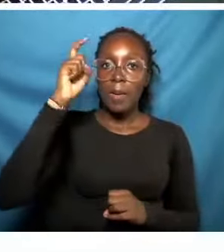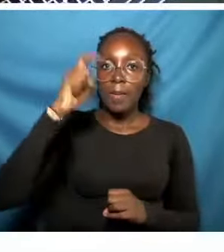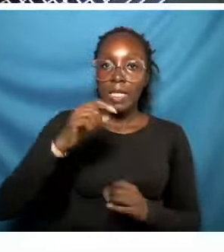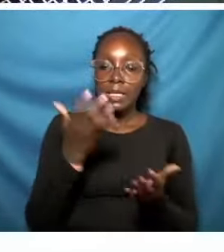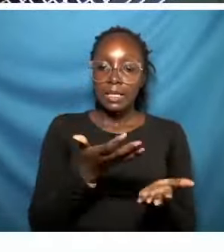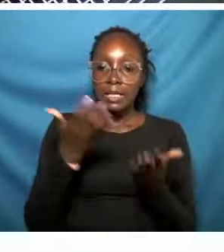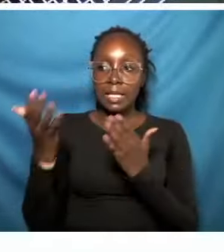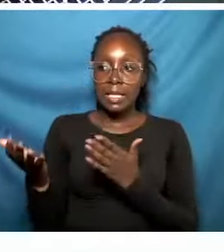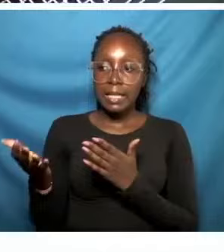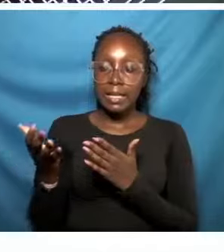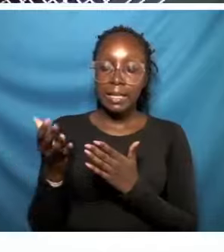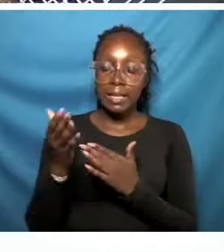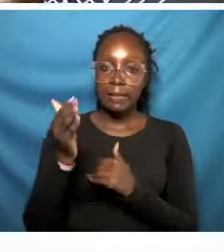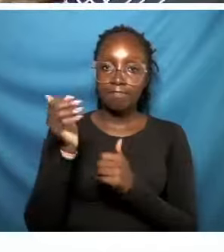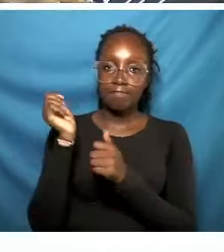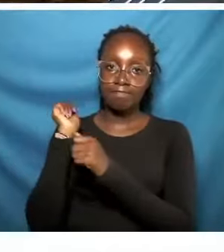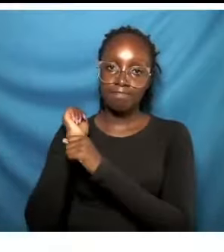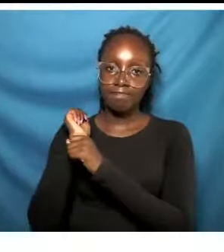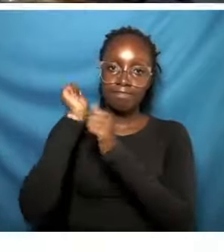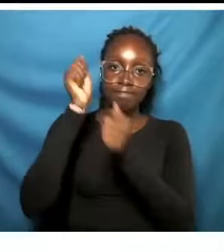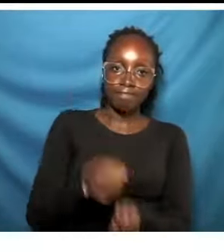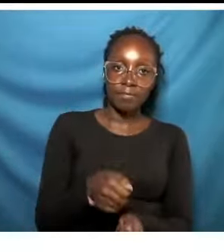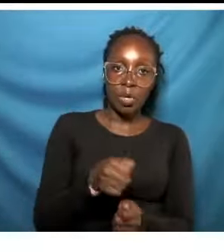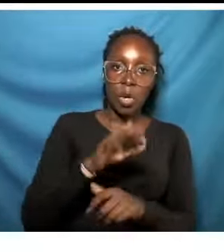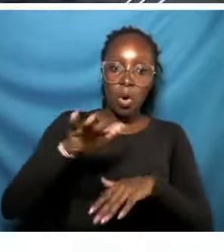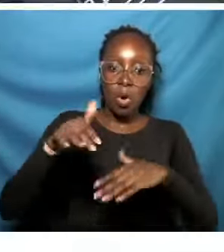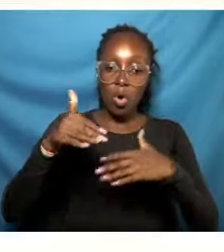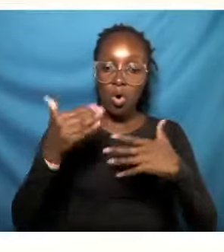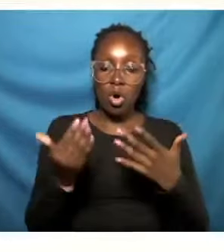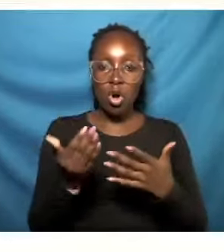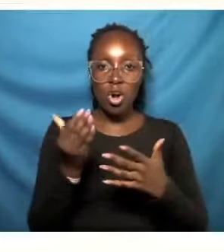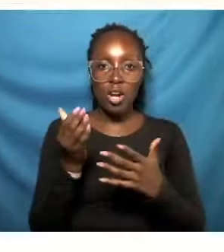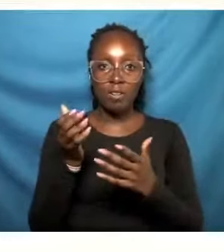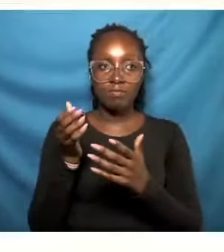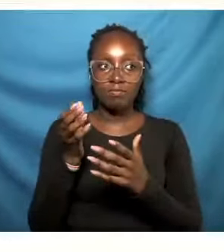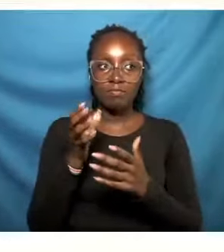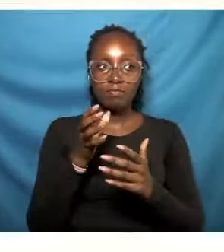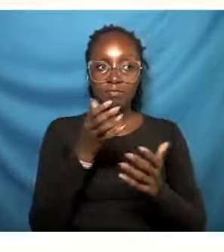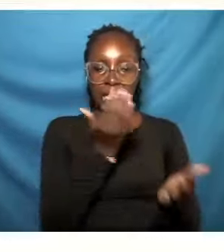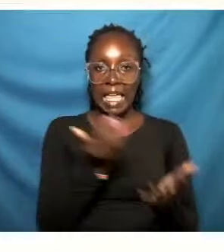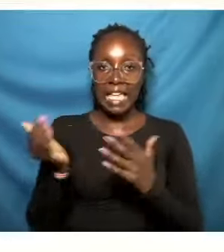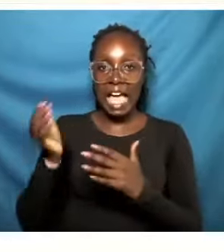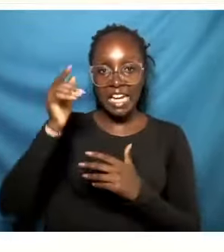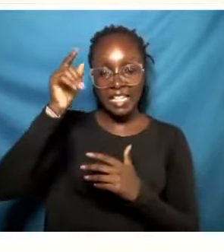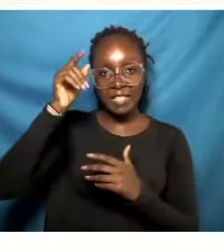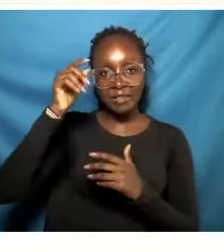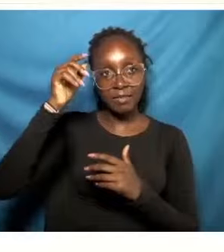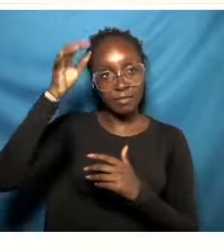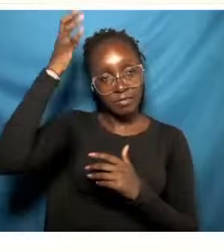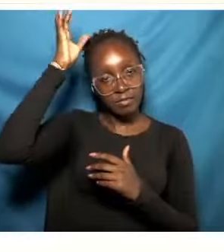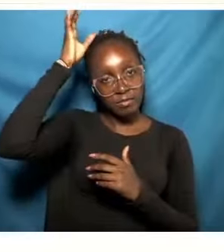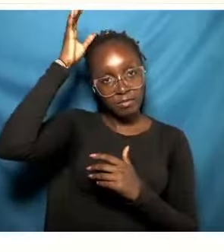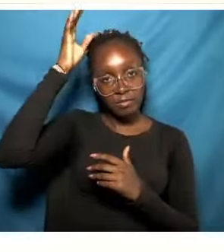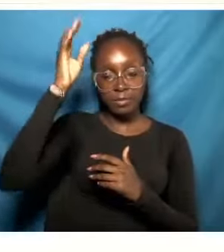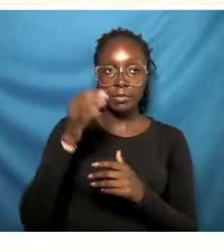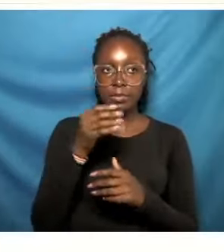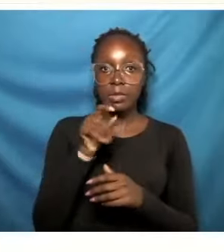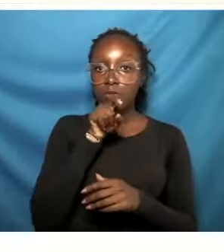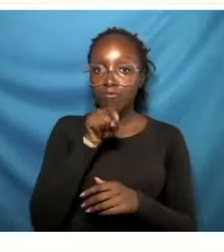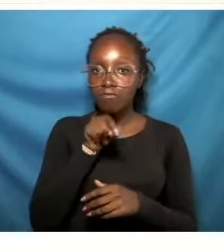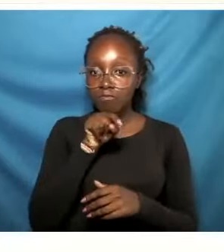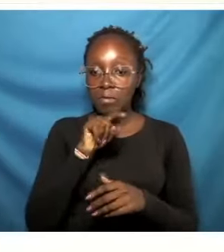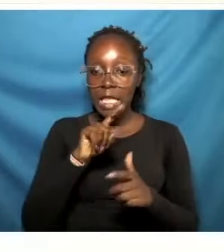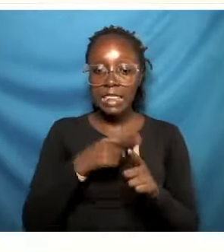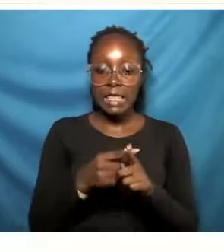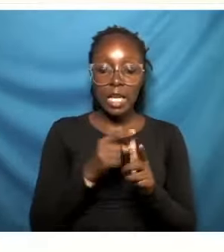an axe or you must carry a cock, a jogo, so that your home is blessed. They bring in so